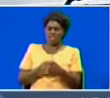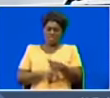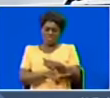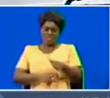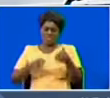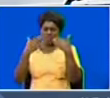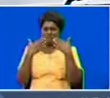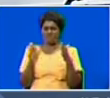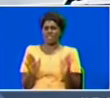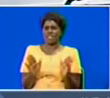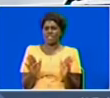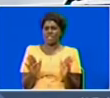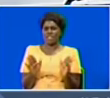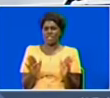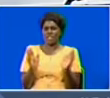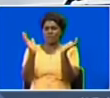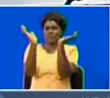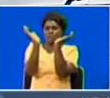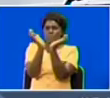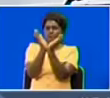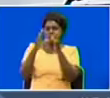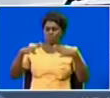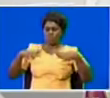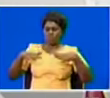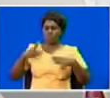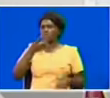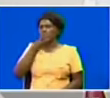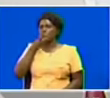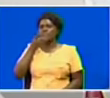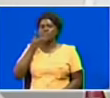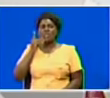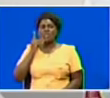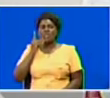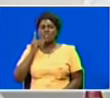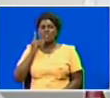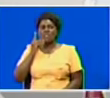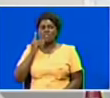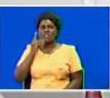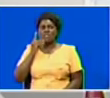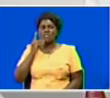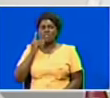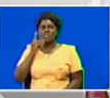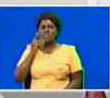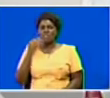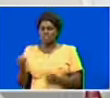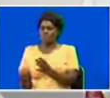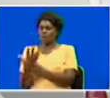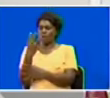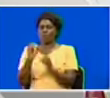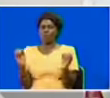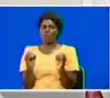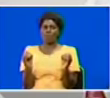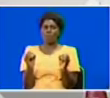turf. Most of the grounds in Starehe are called desert because grass never grows. Desert. Where Wanyama played,